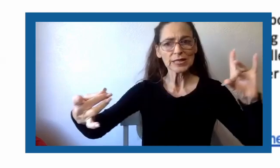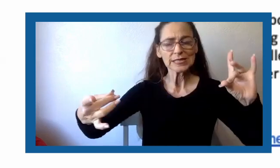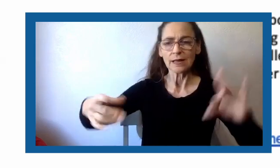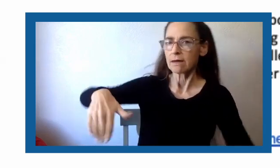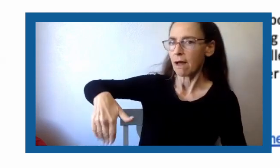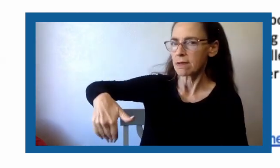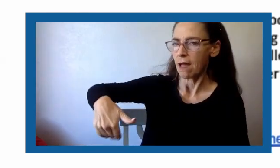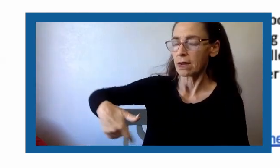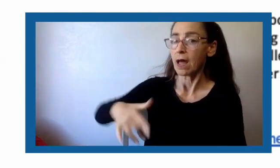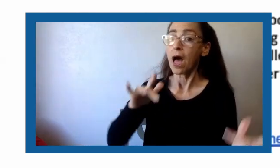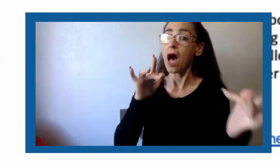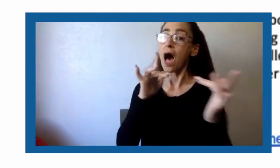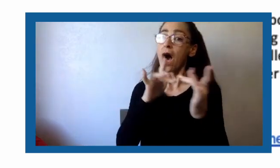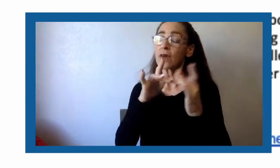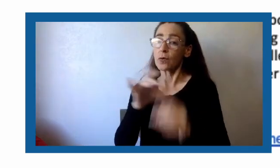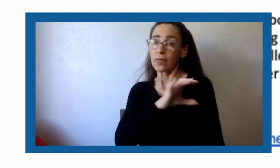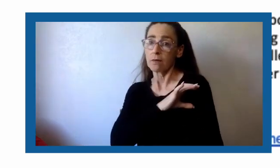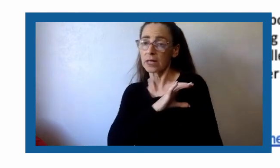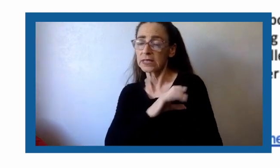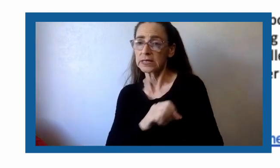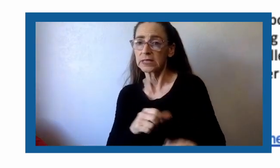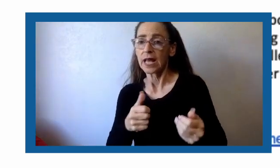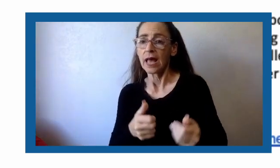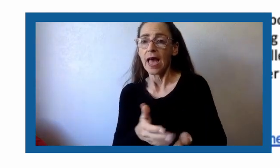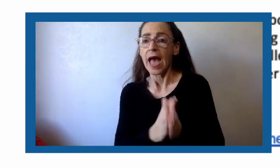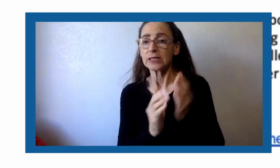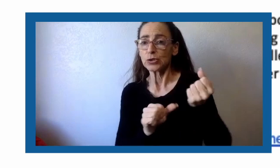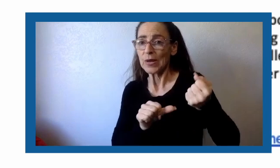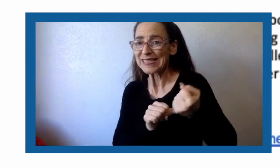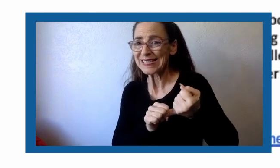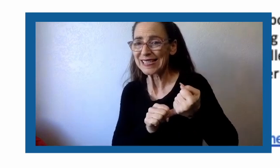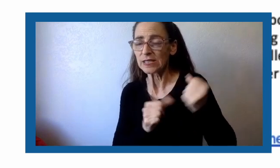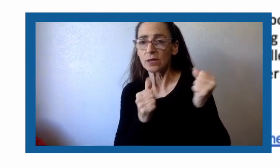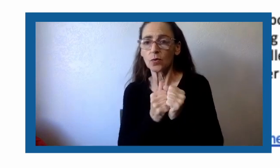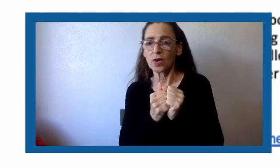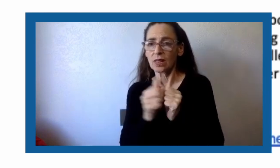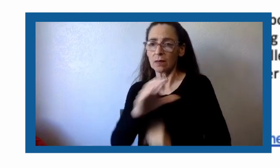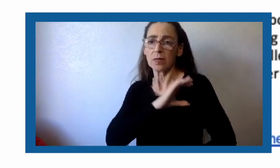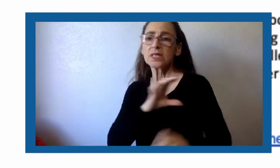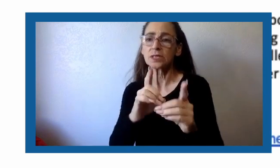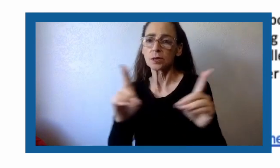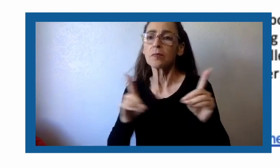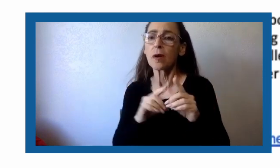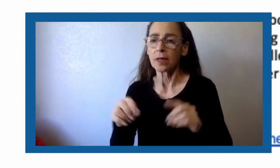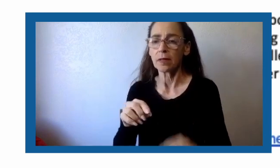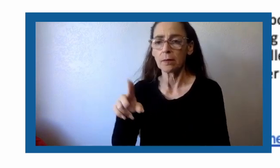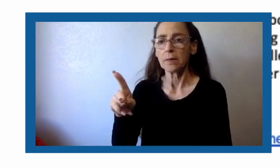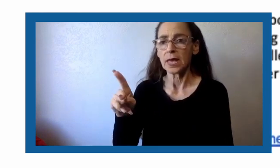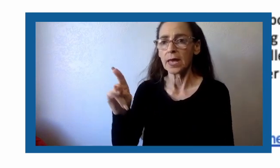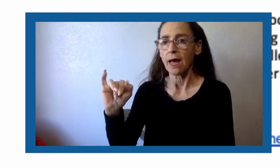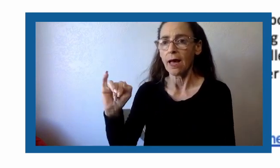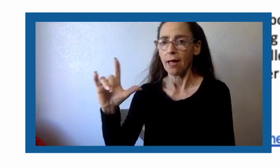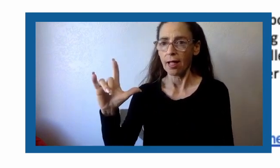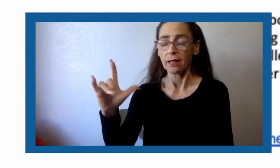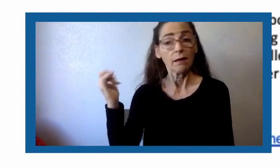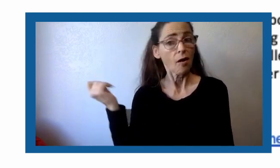actually been in contact with Vallejo police and been asked to assist with some with their PIO. So